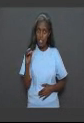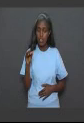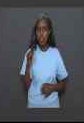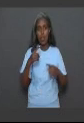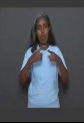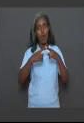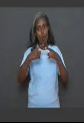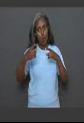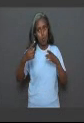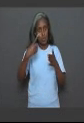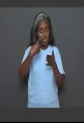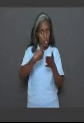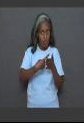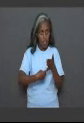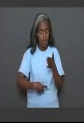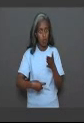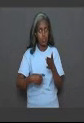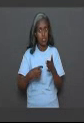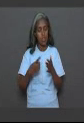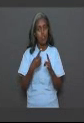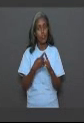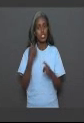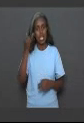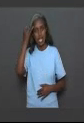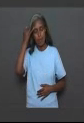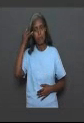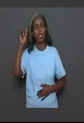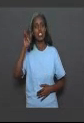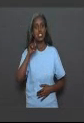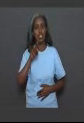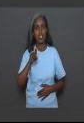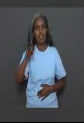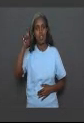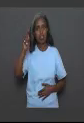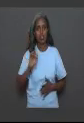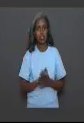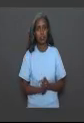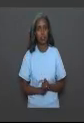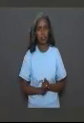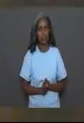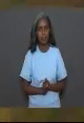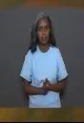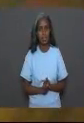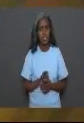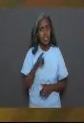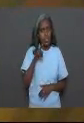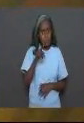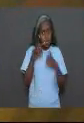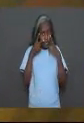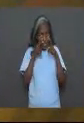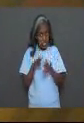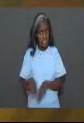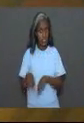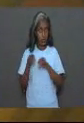and opposite values for the imaginary axis. You